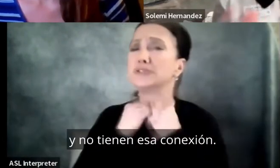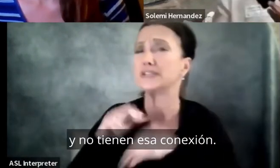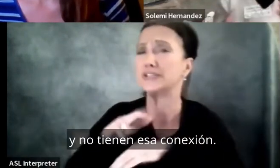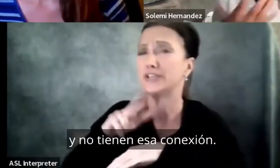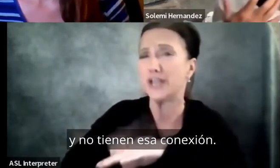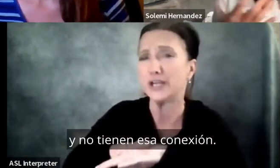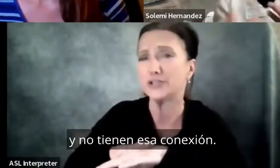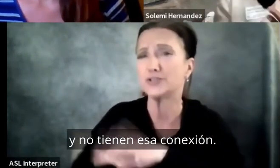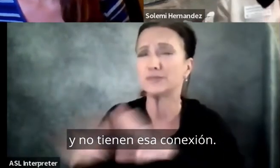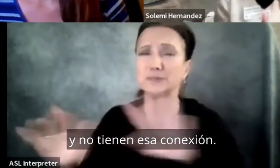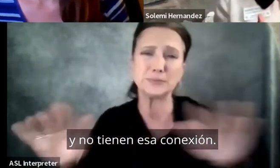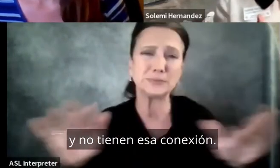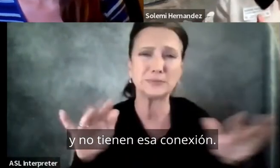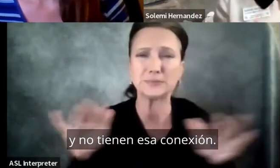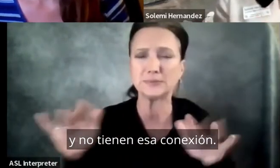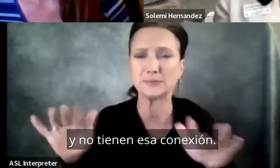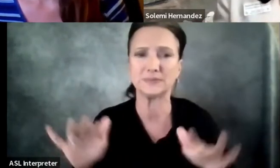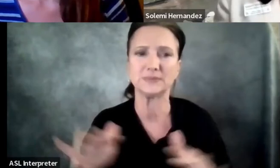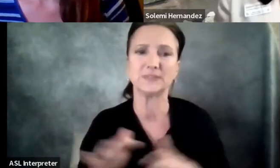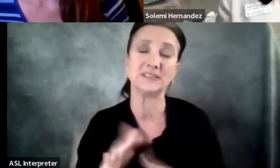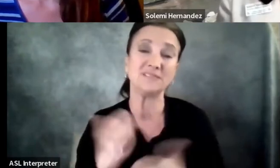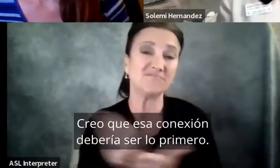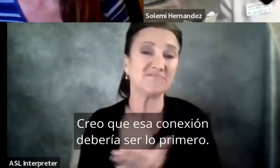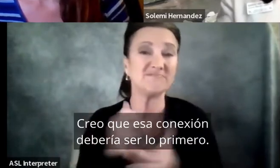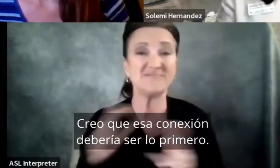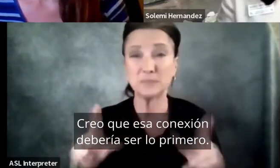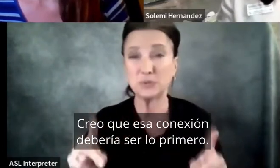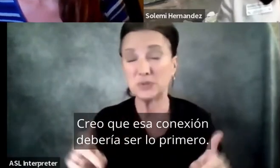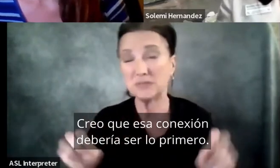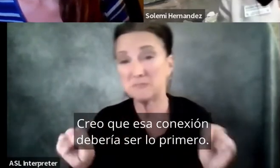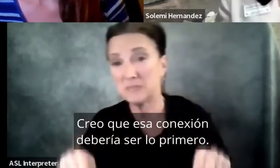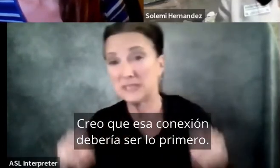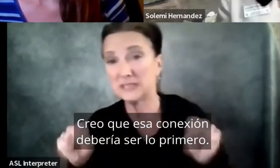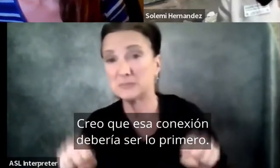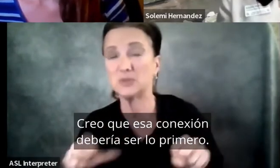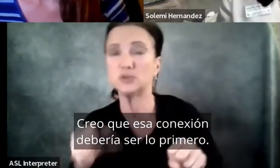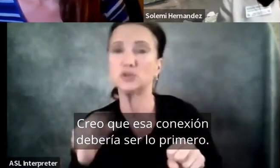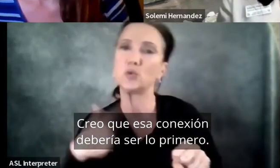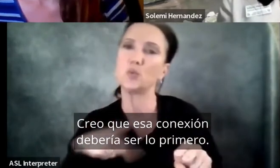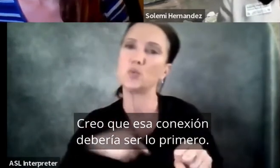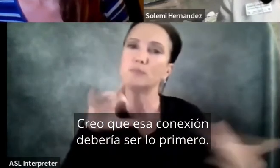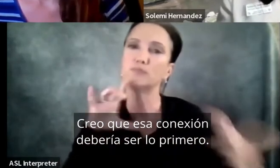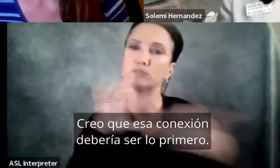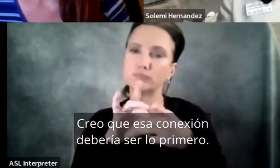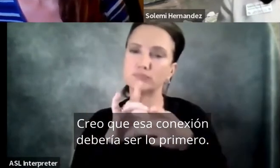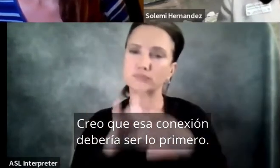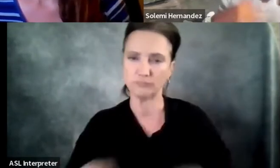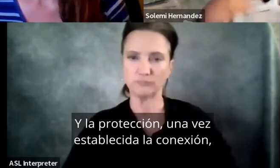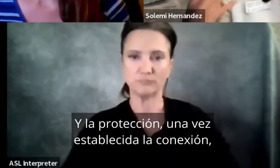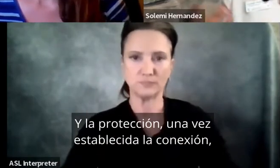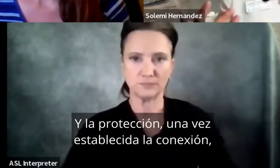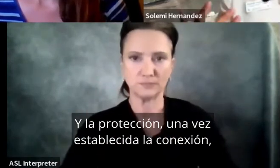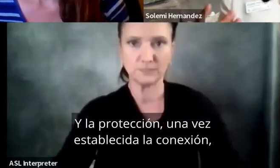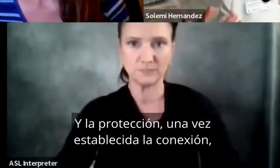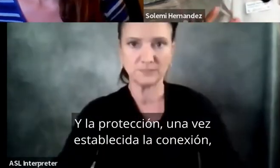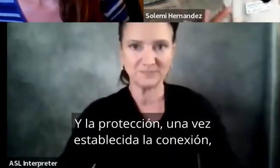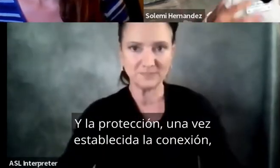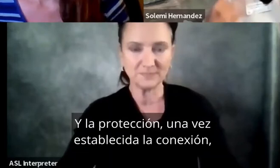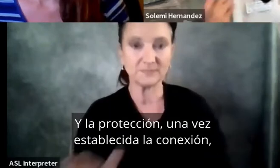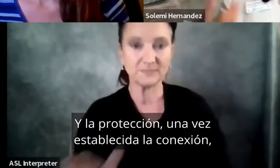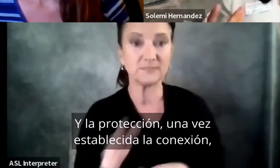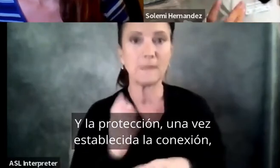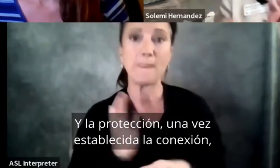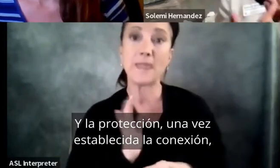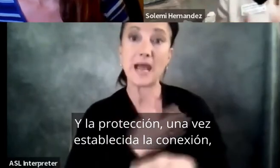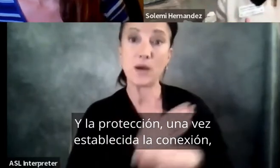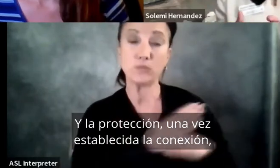areas and they don't have that connection. You know, I think that connection should come first. And the protection,